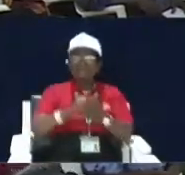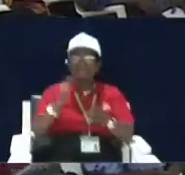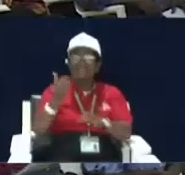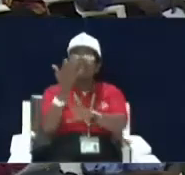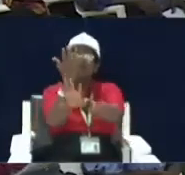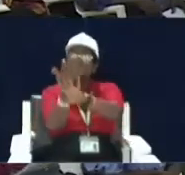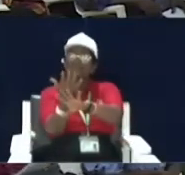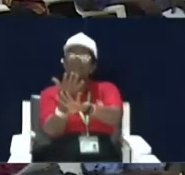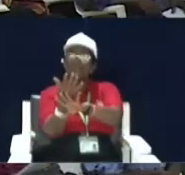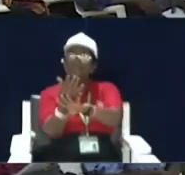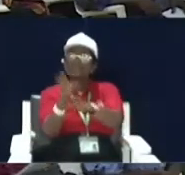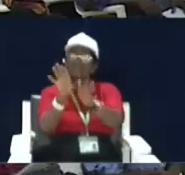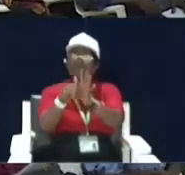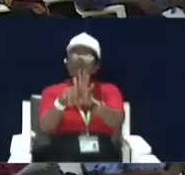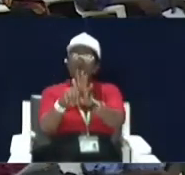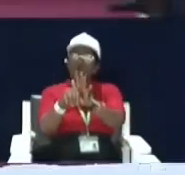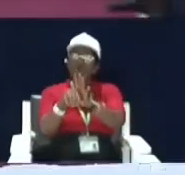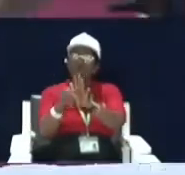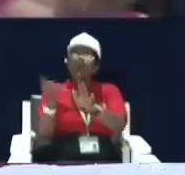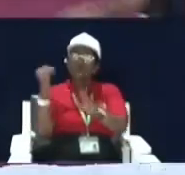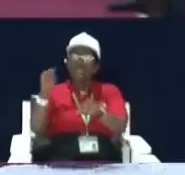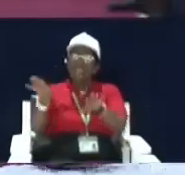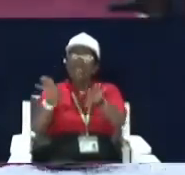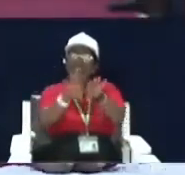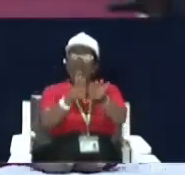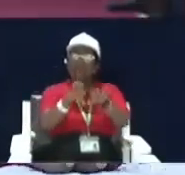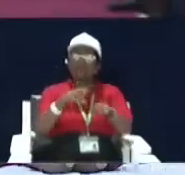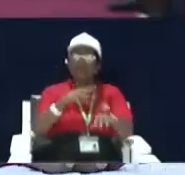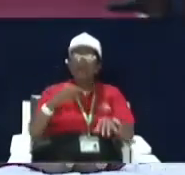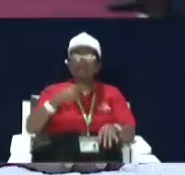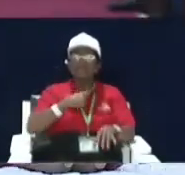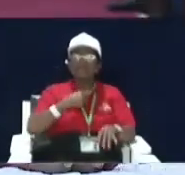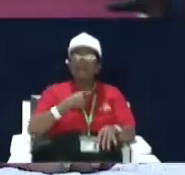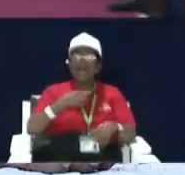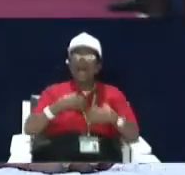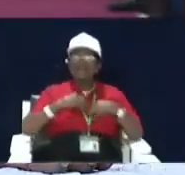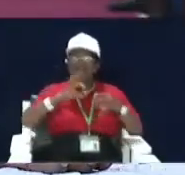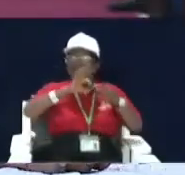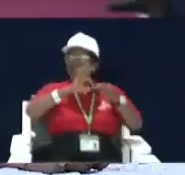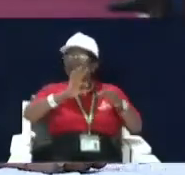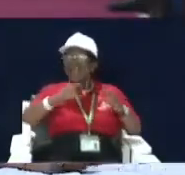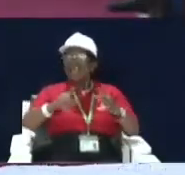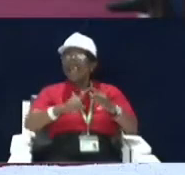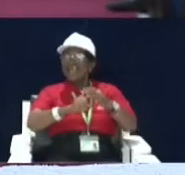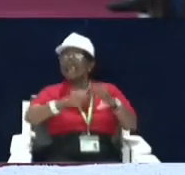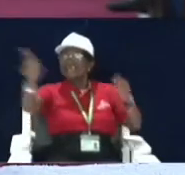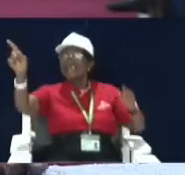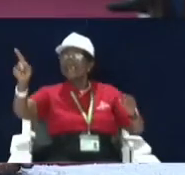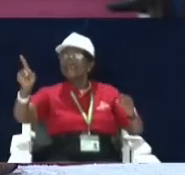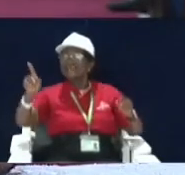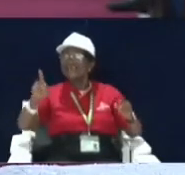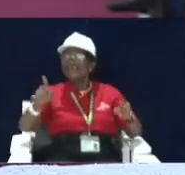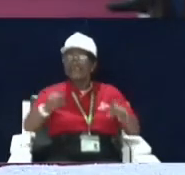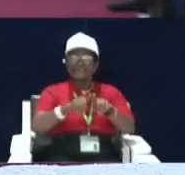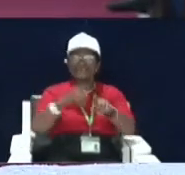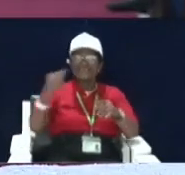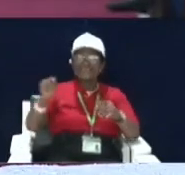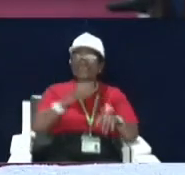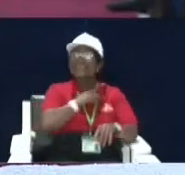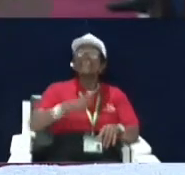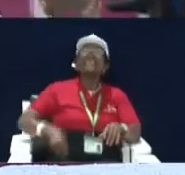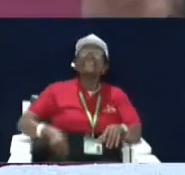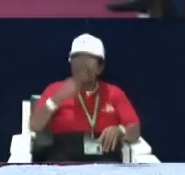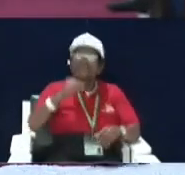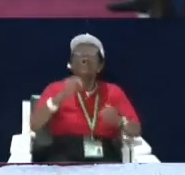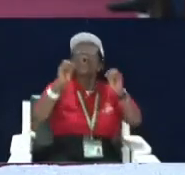were securely locked and Peter had escaped. So the king said, okay, all